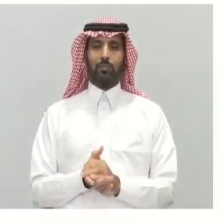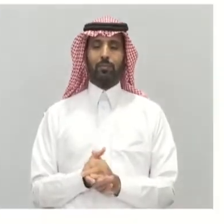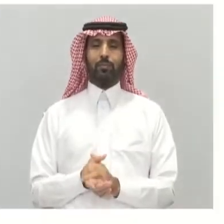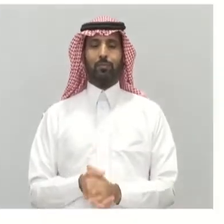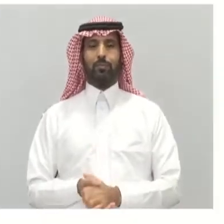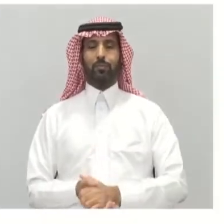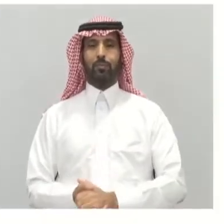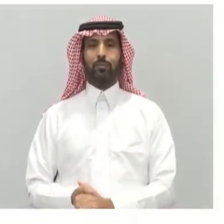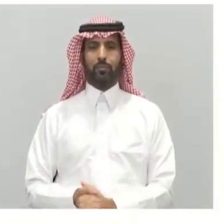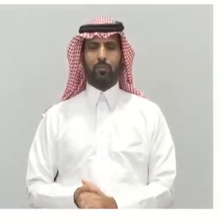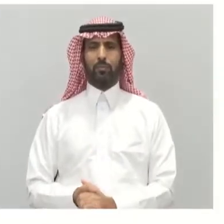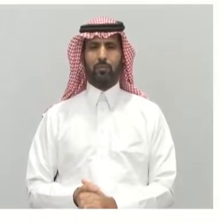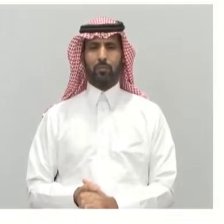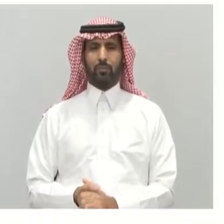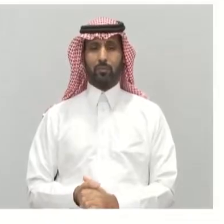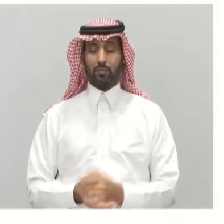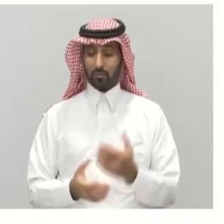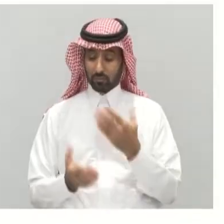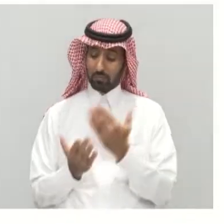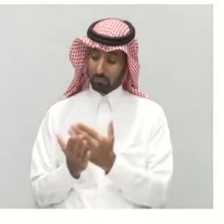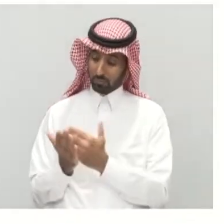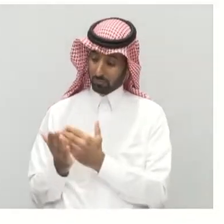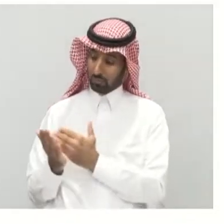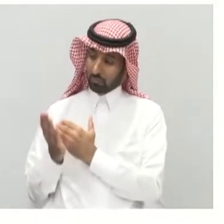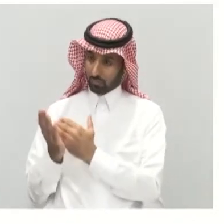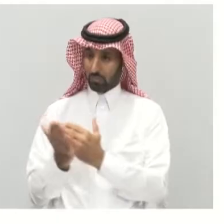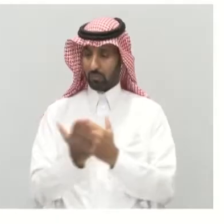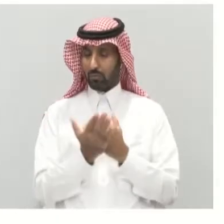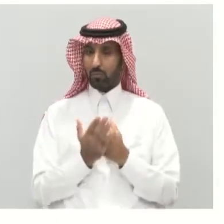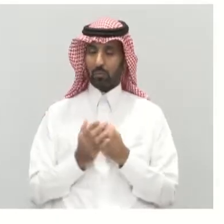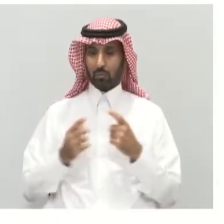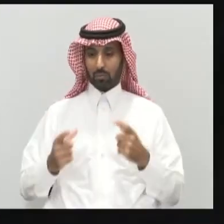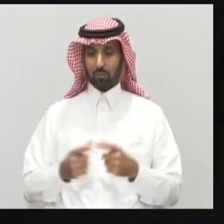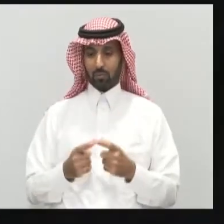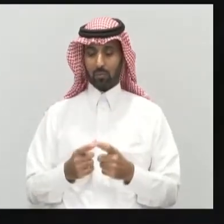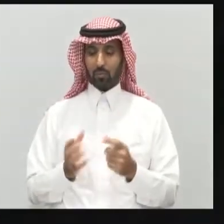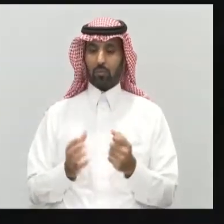okay? Share the biography with your classmates,